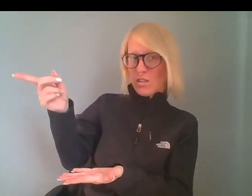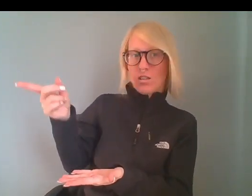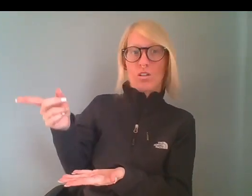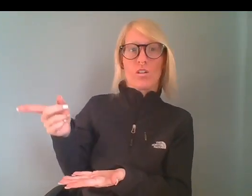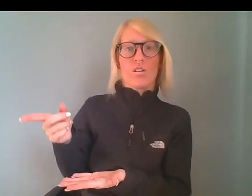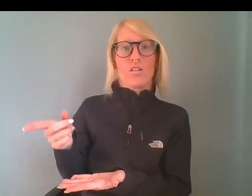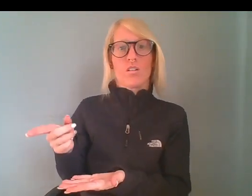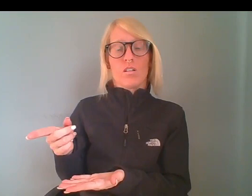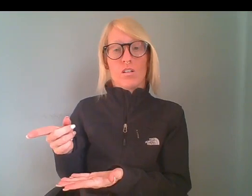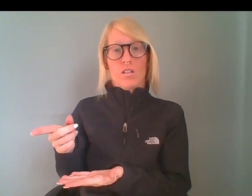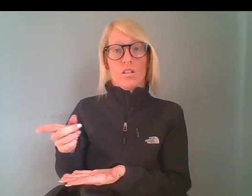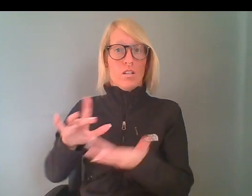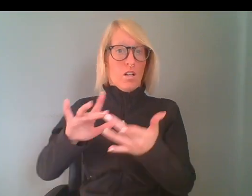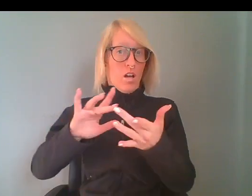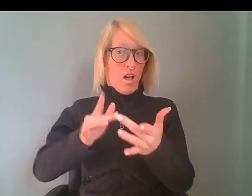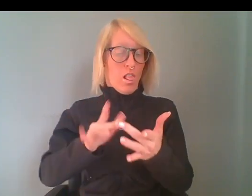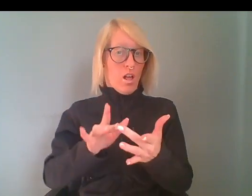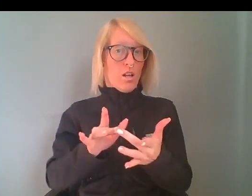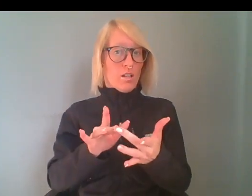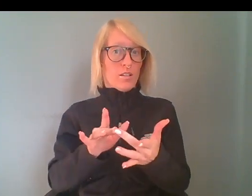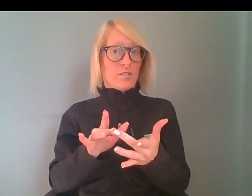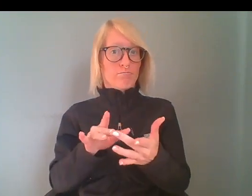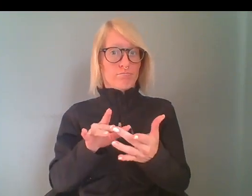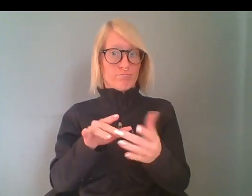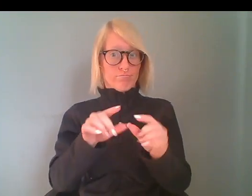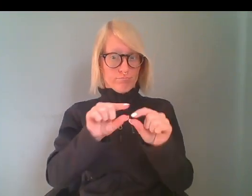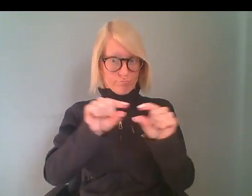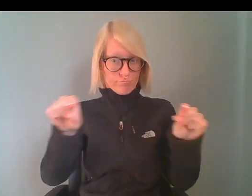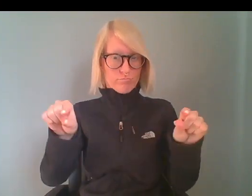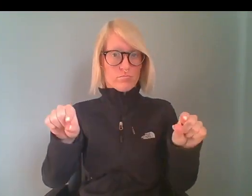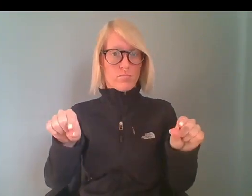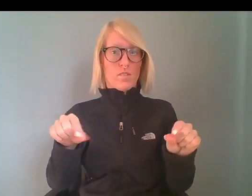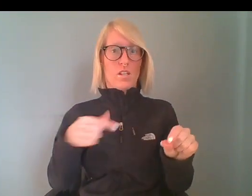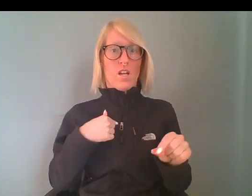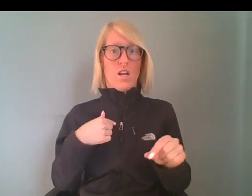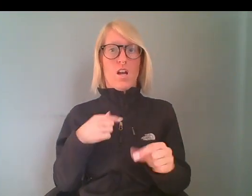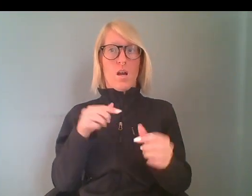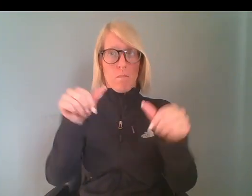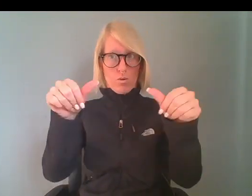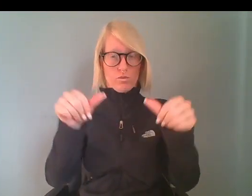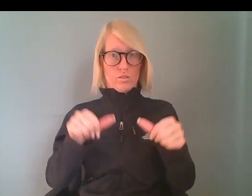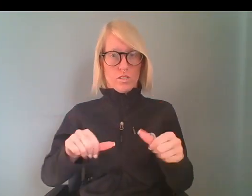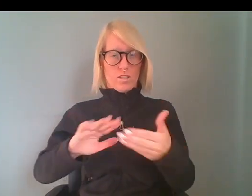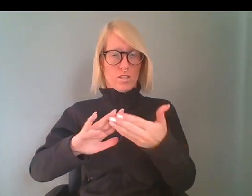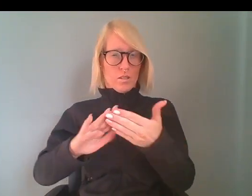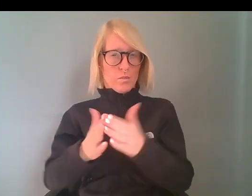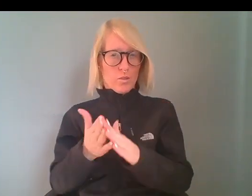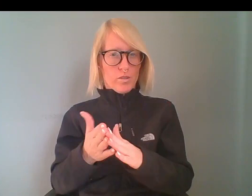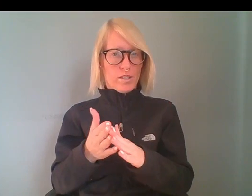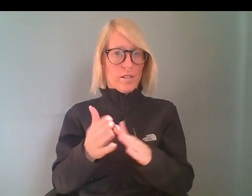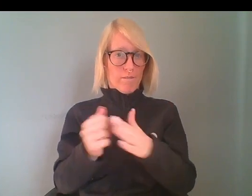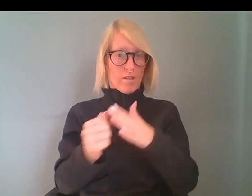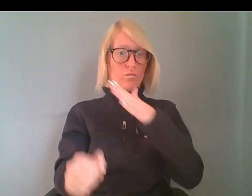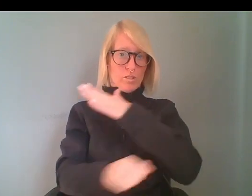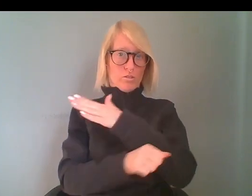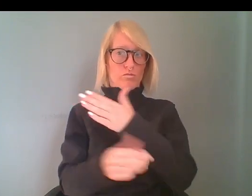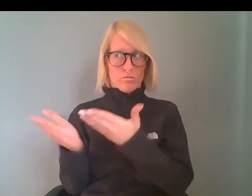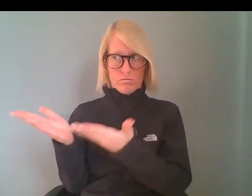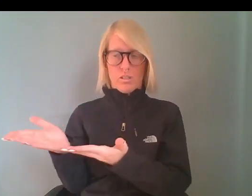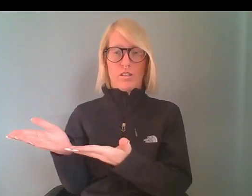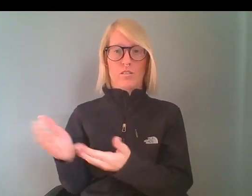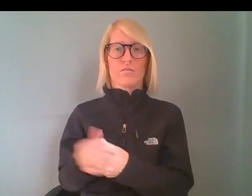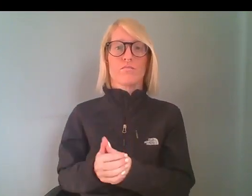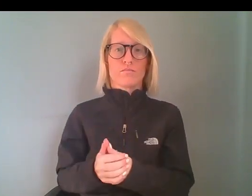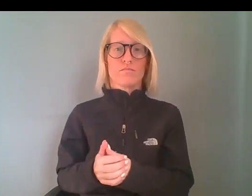to put your web address, and I, of course, have Coastal Community Foundation in there. And then my biography, this is what I'm doing.